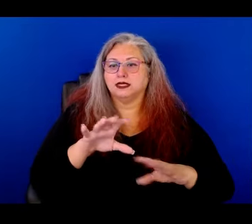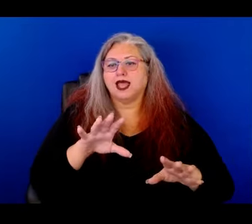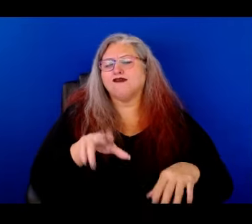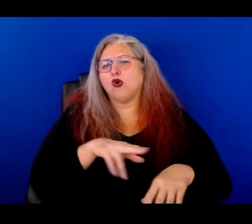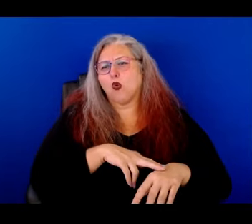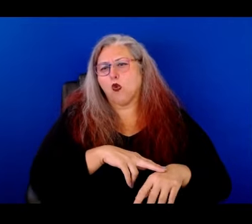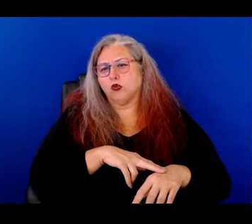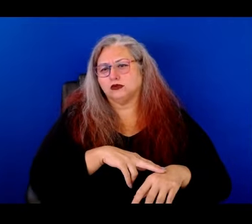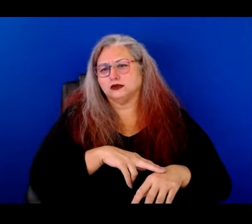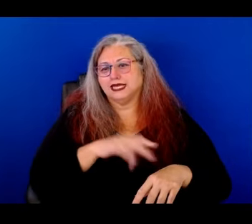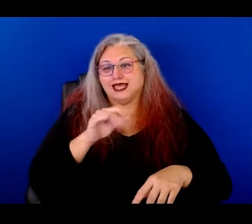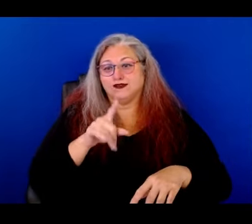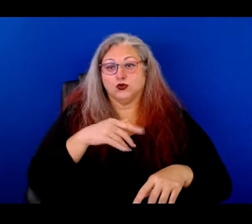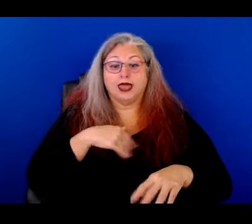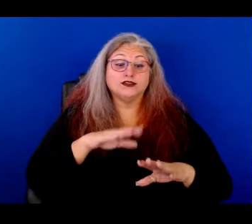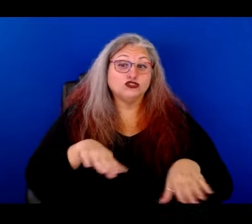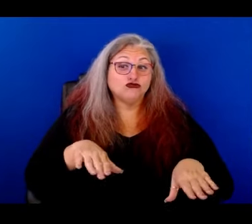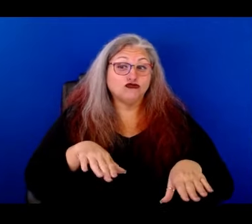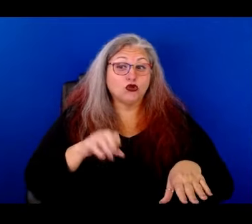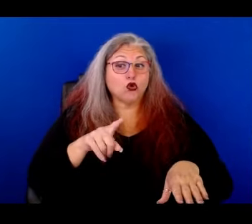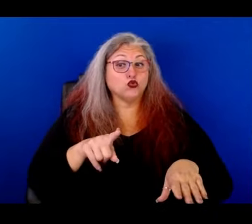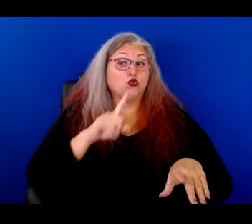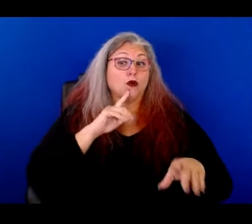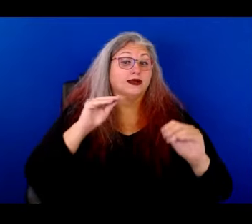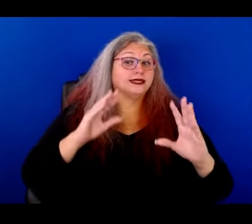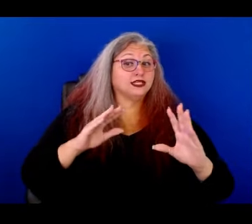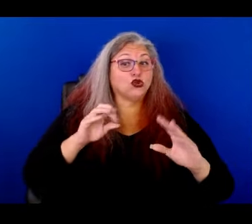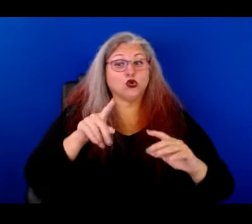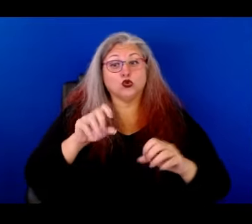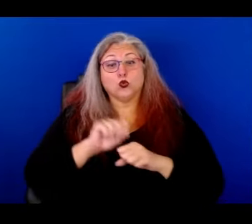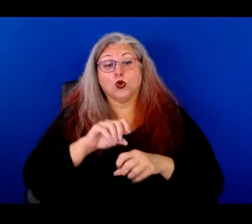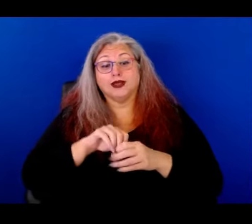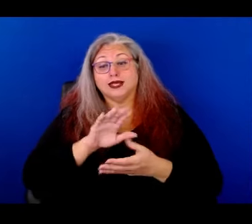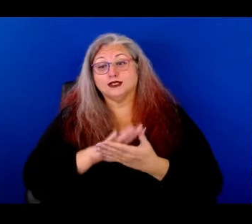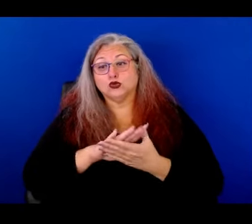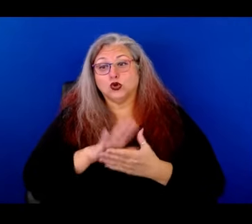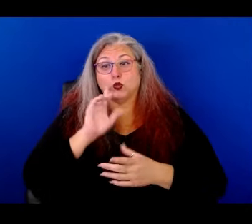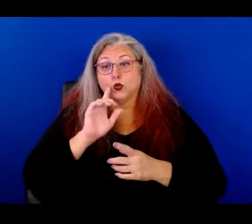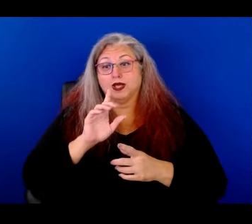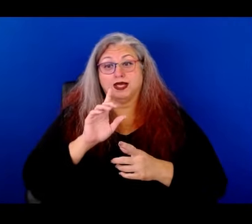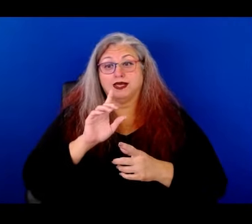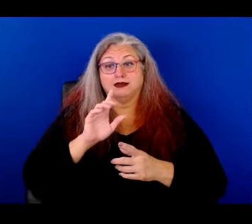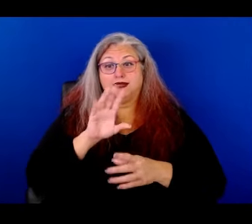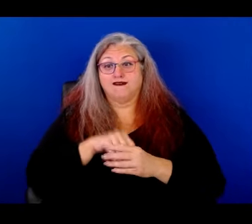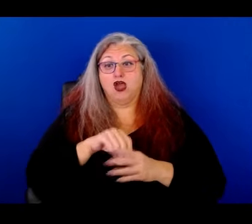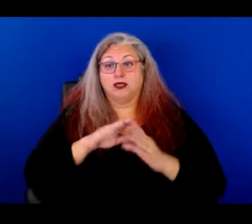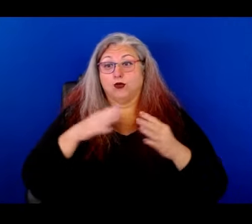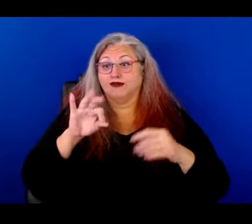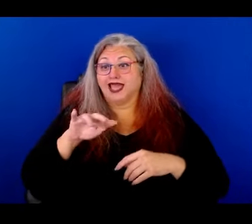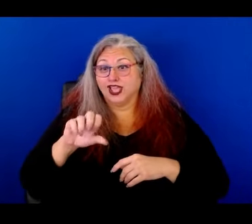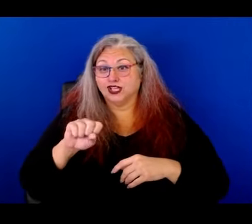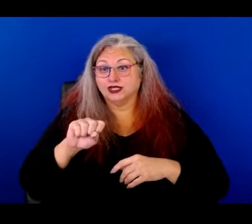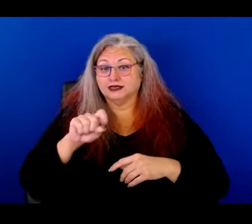And of course, if you have little ones, or you're a teacher, or you work in schools, we're going to be in all the book fairs